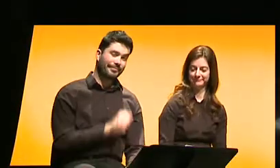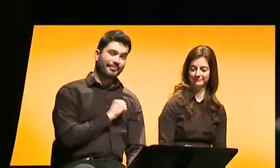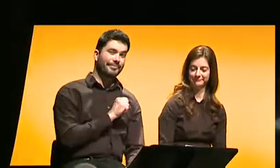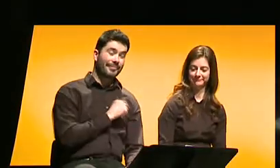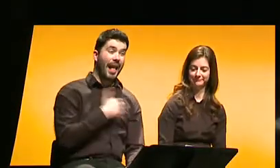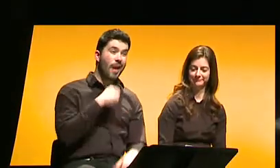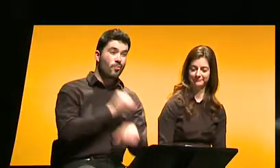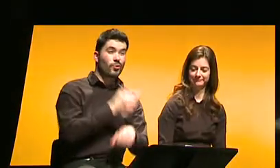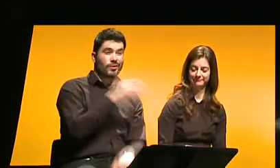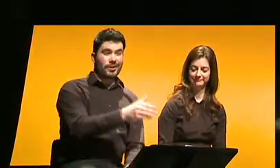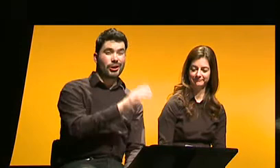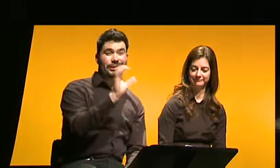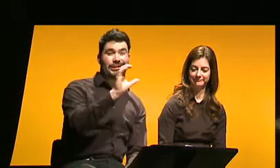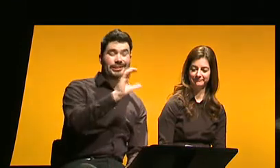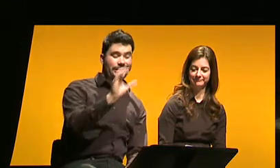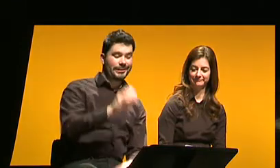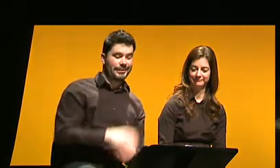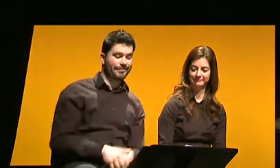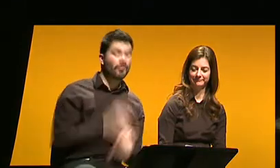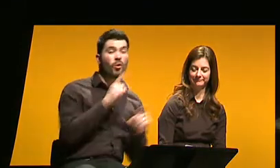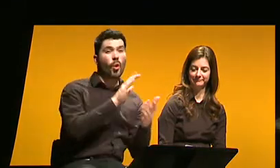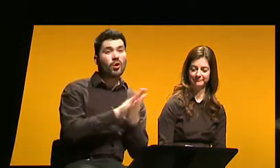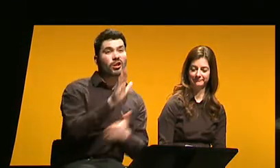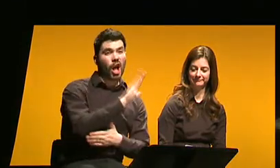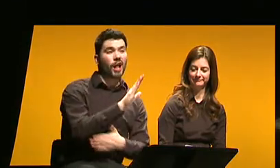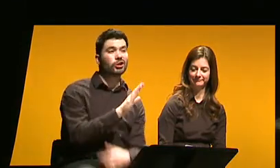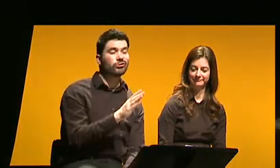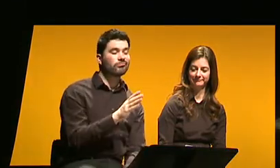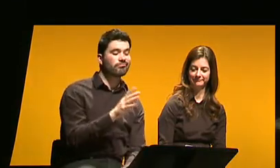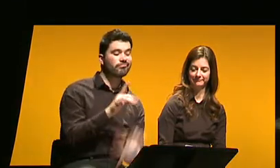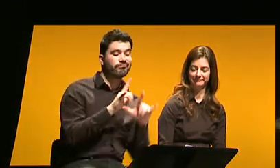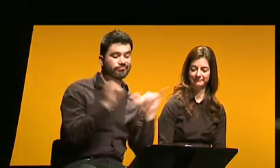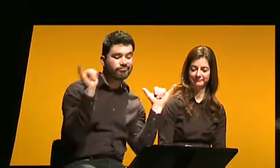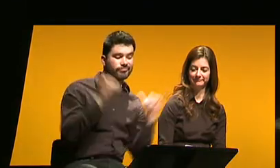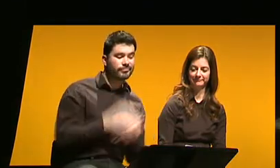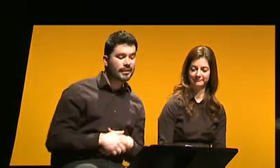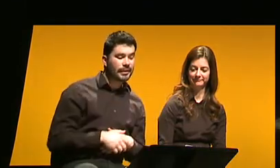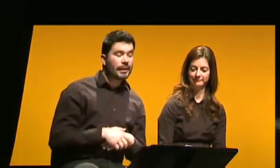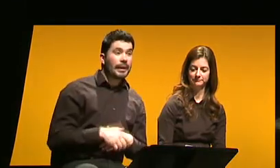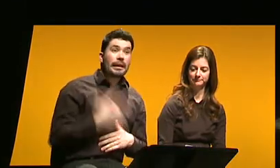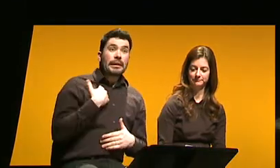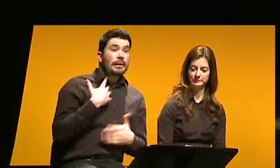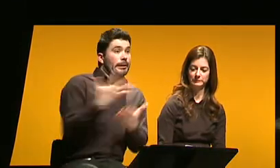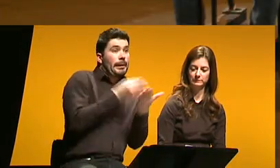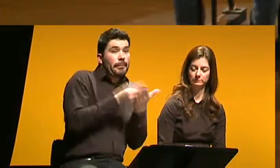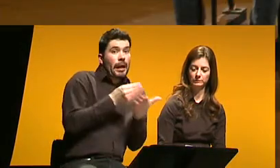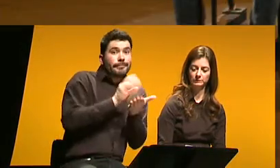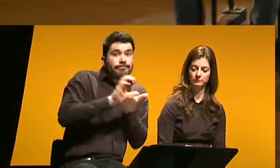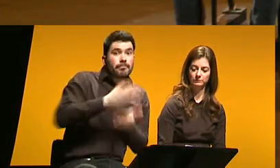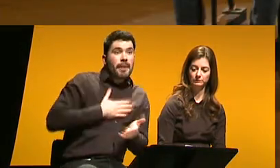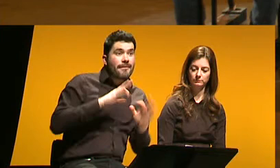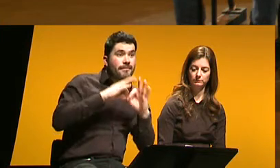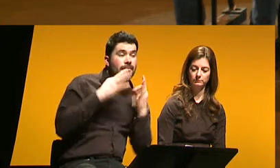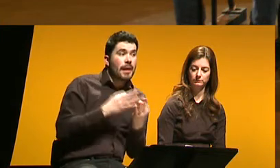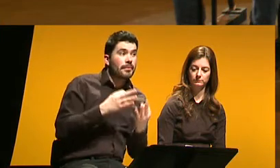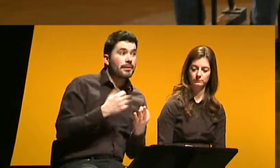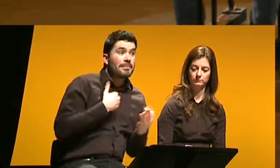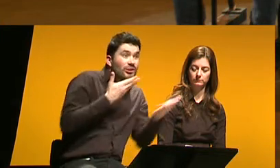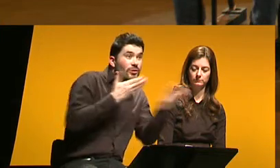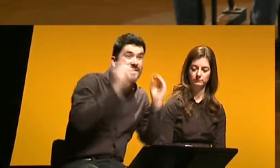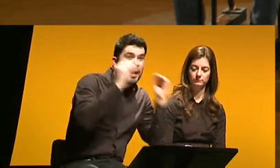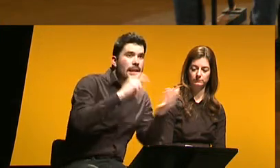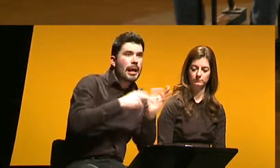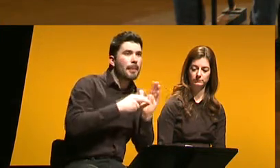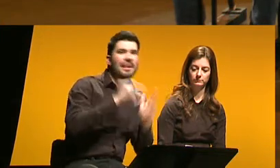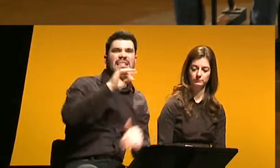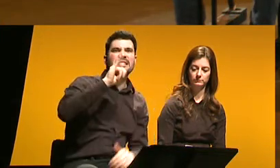I'm working at Chuck E. Cheese and going to college. Yeah. I have to help support my family. Since I'm not a waiter, I don't get any